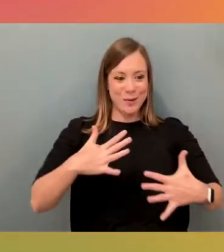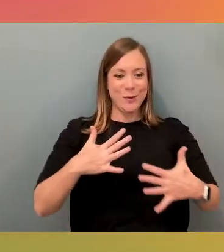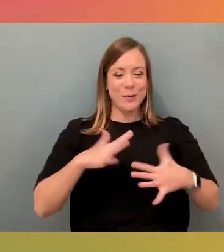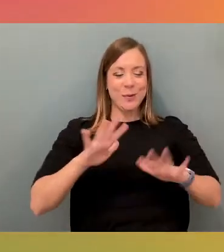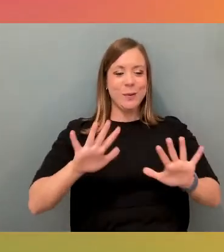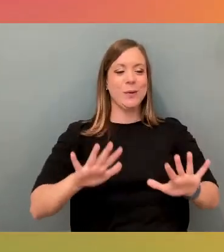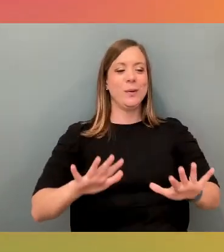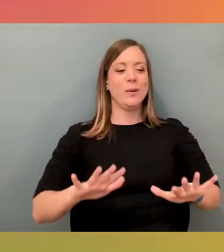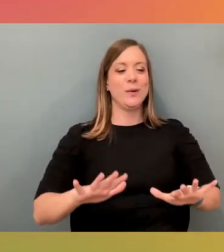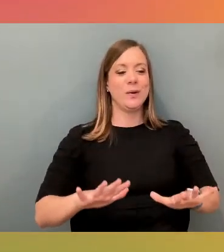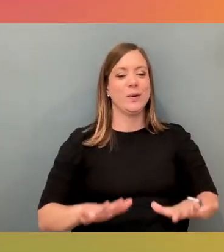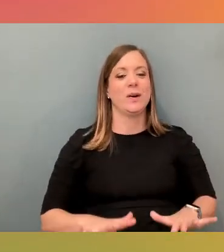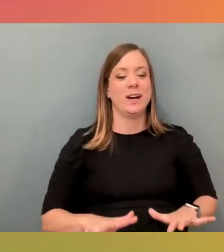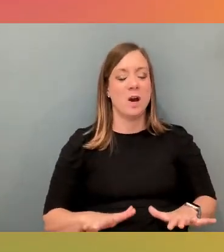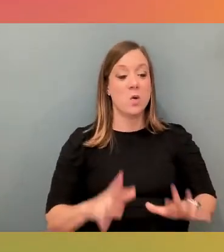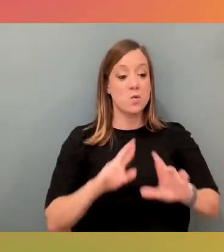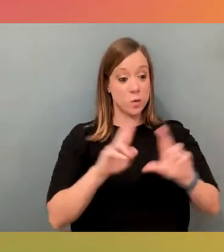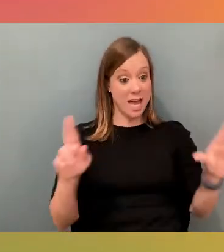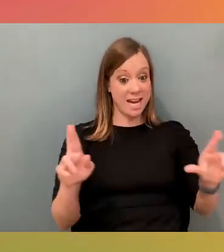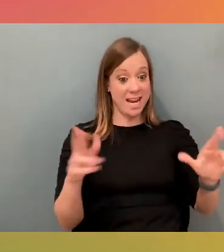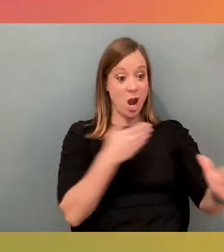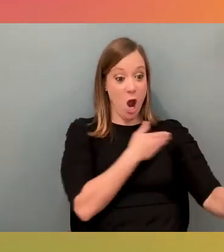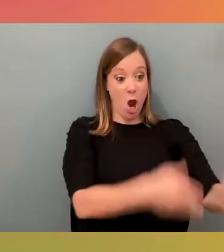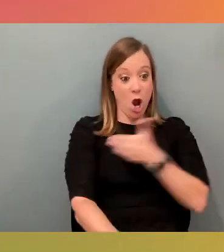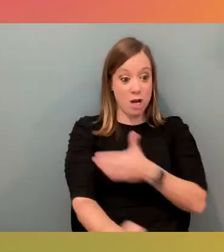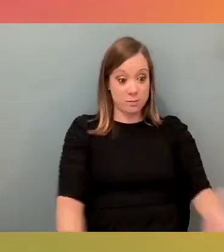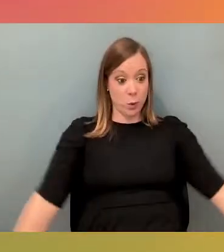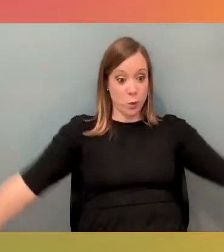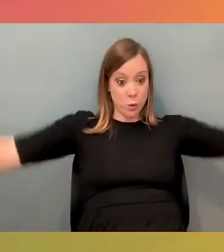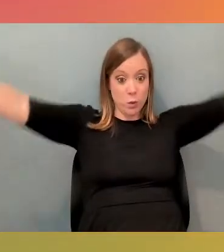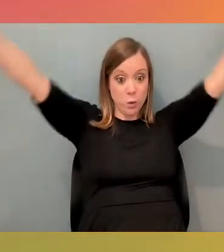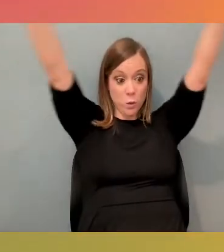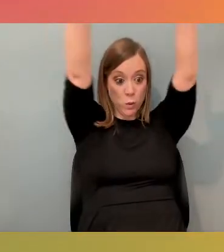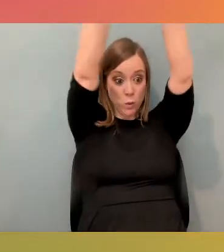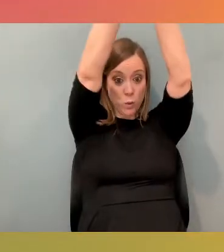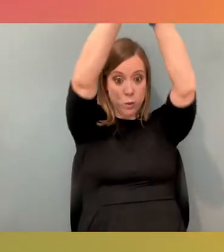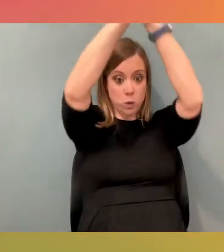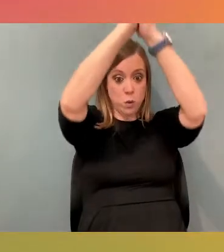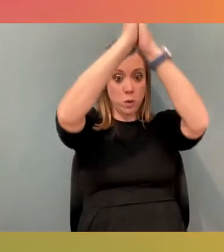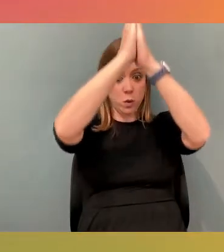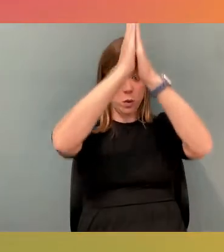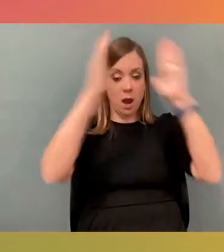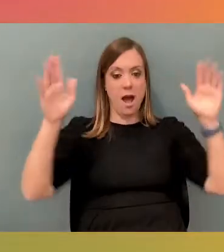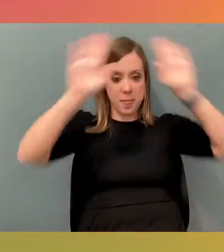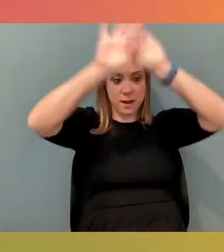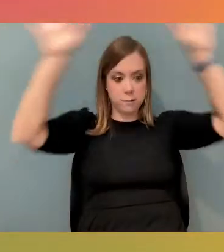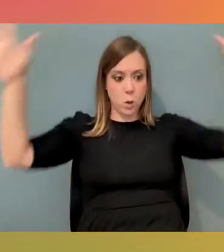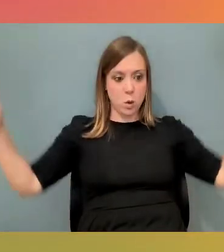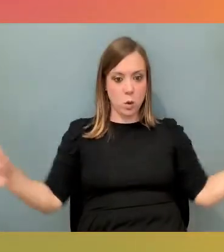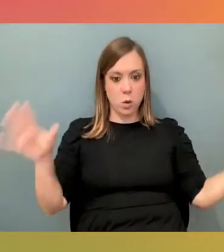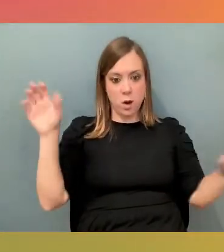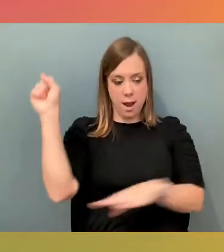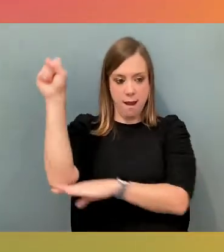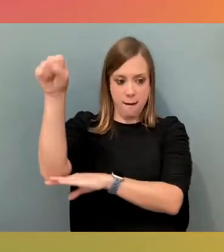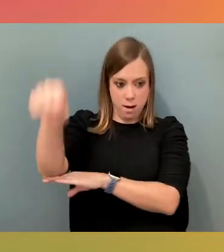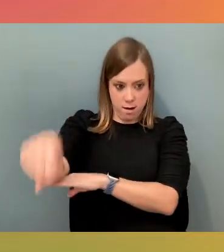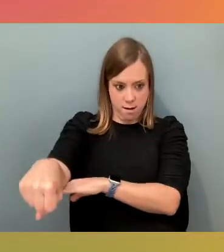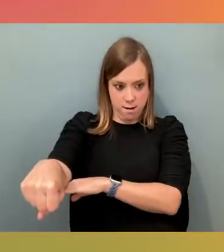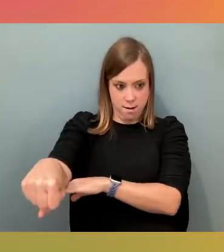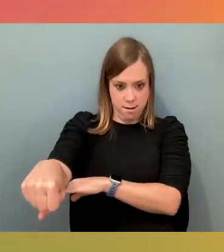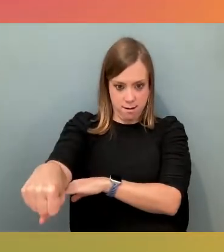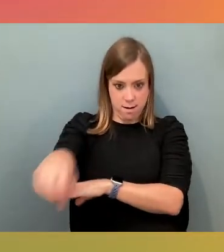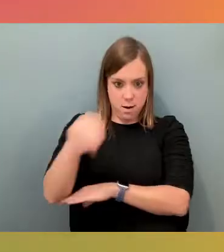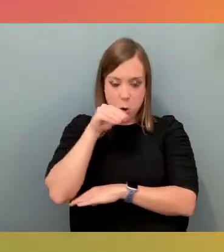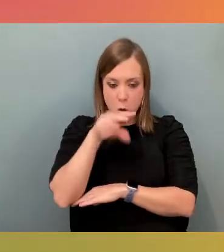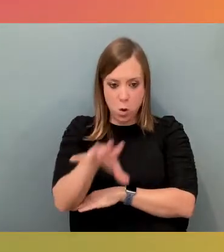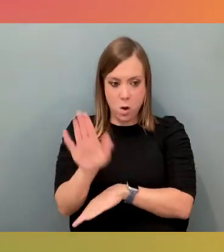when you're ready, sweep those arms up. Gaze up to the sky. Exhale, hinging forward. Forward